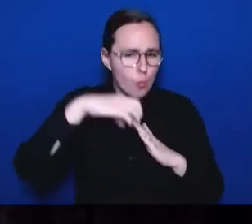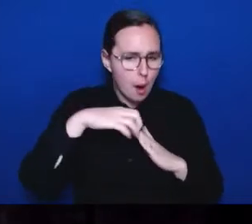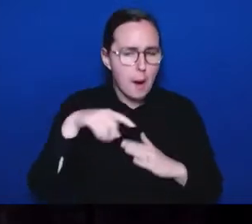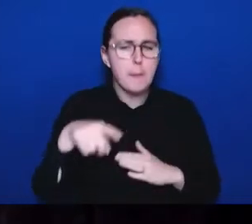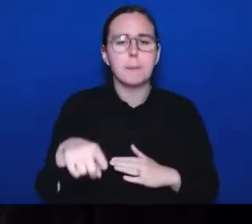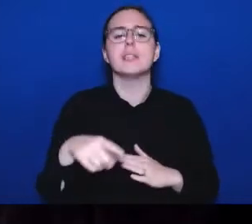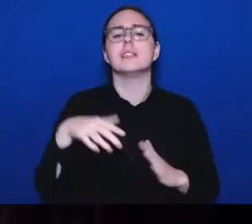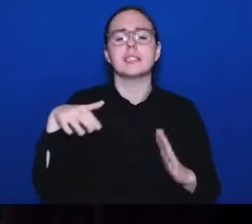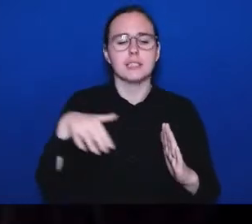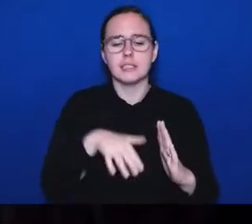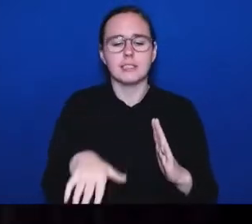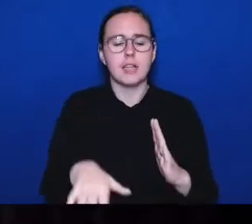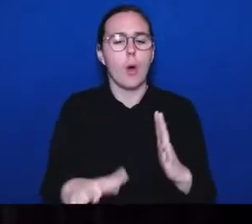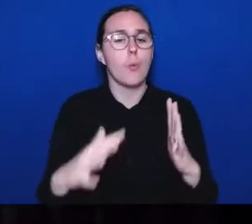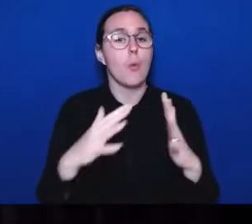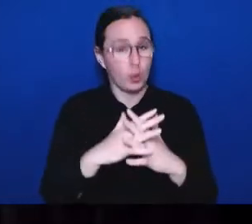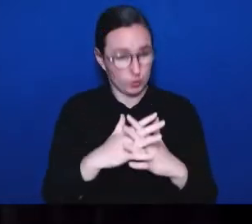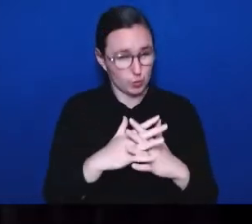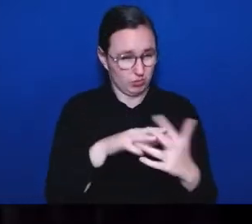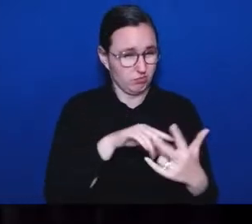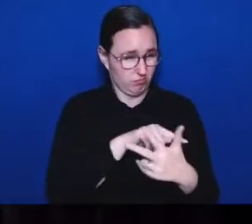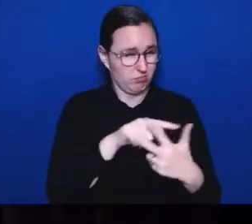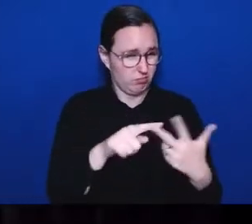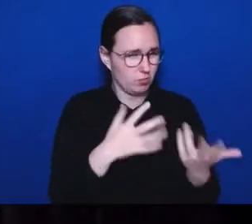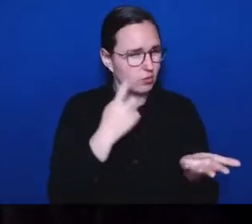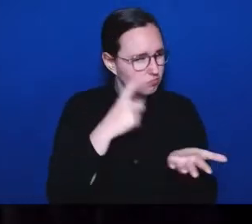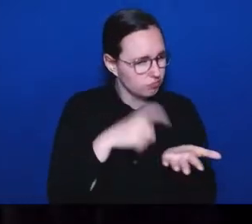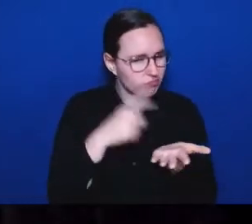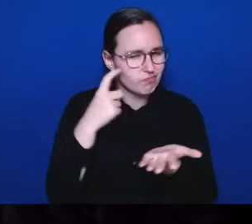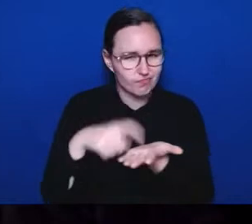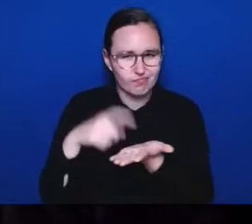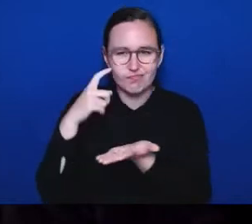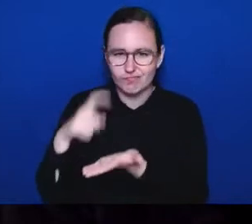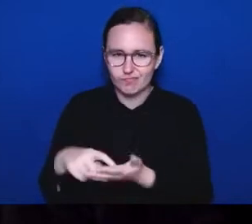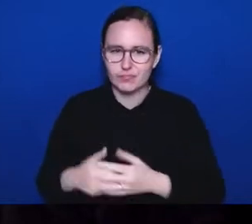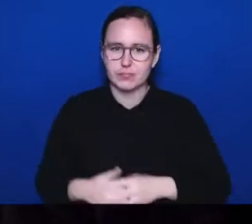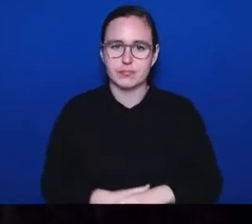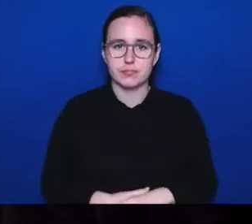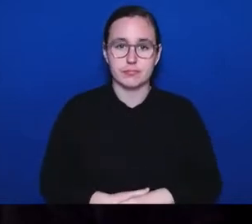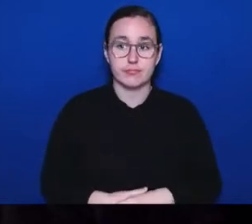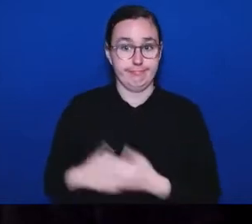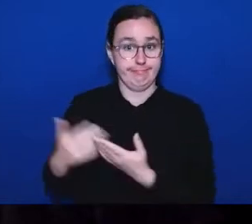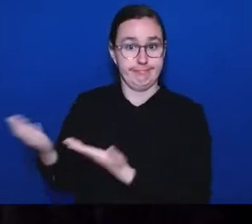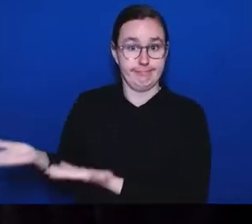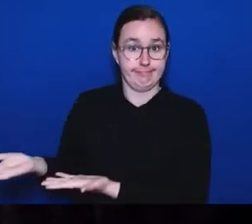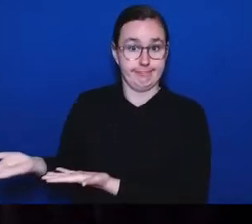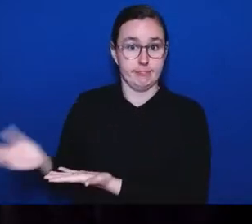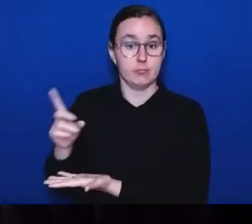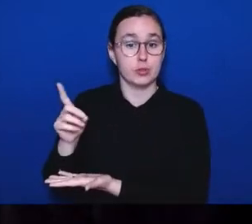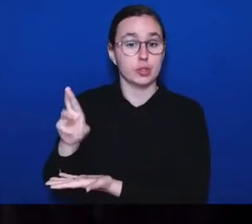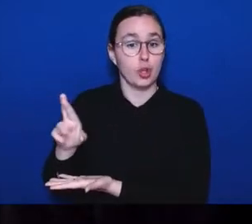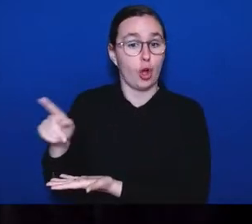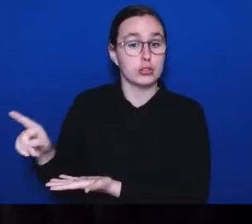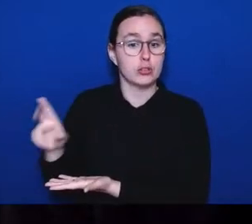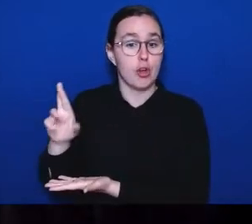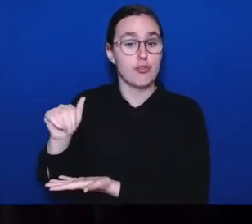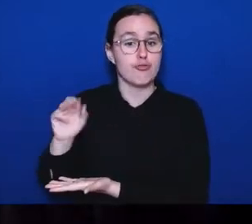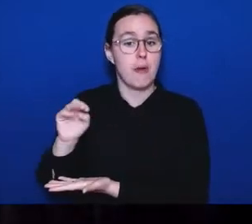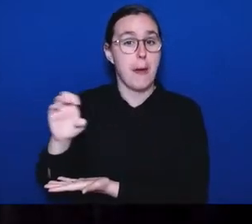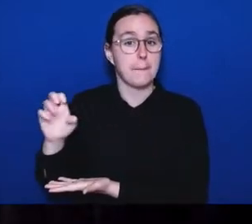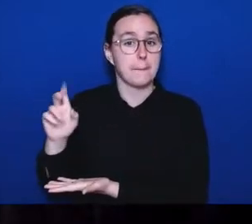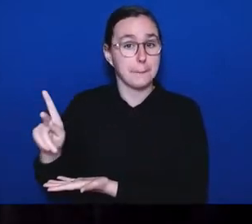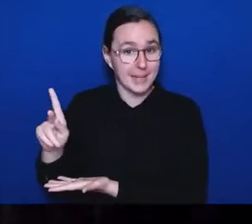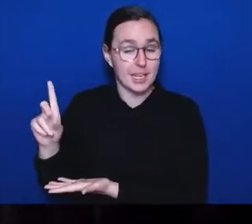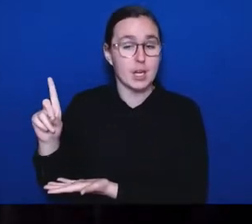today. Joining me today is Dr. Ramneek Dosanjh, the president of the Doctors of BC, who we'll hear from in a